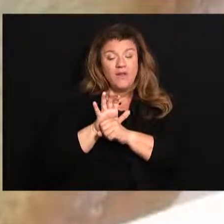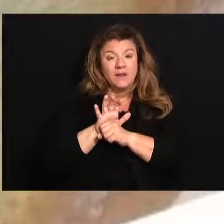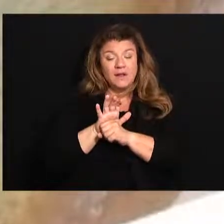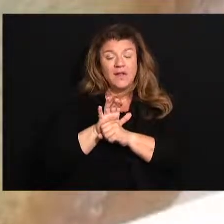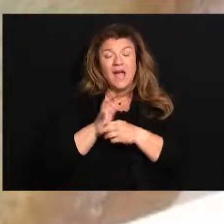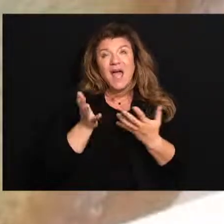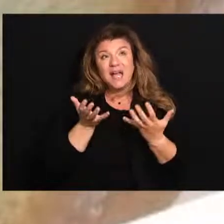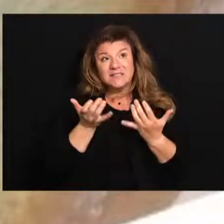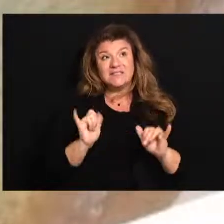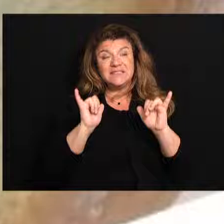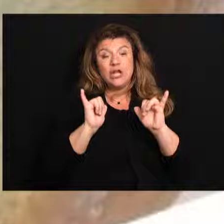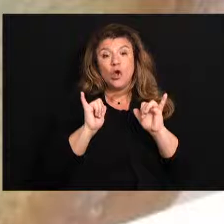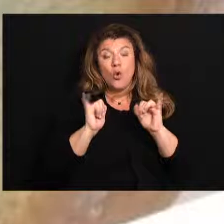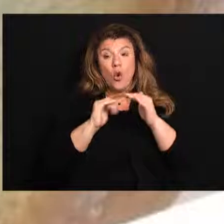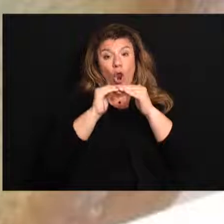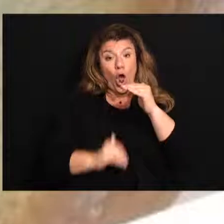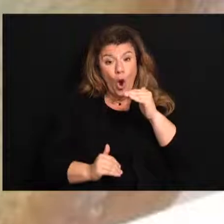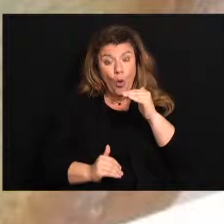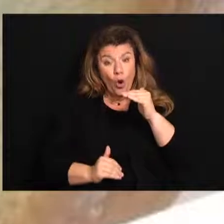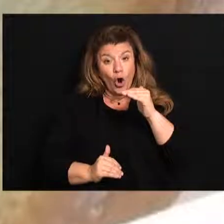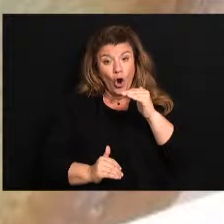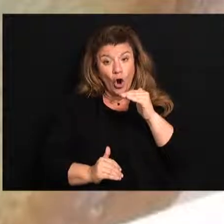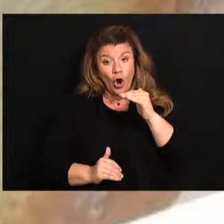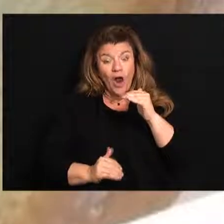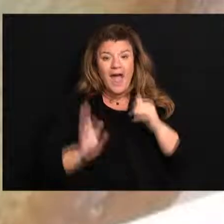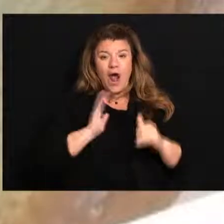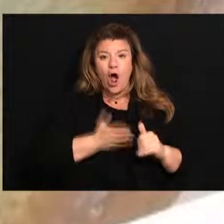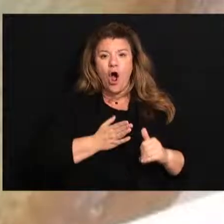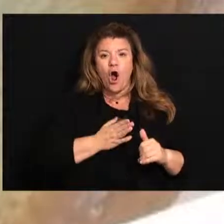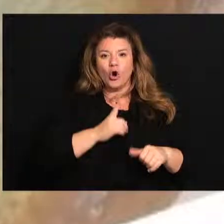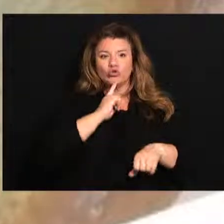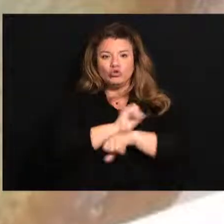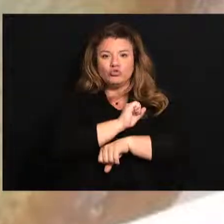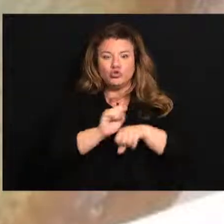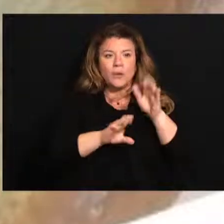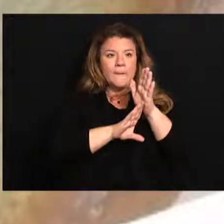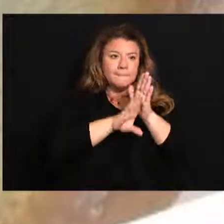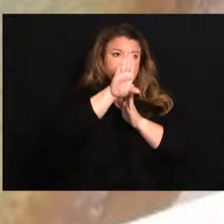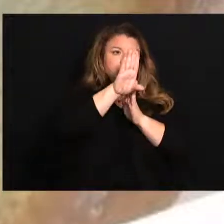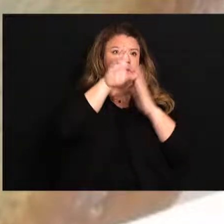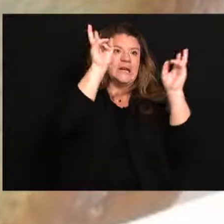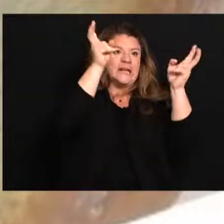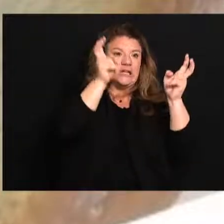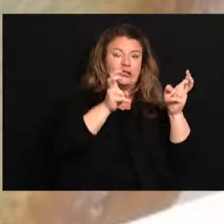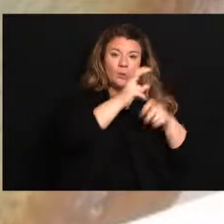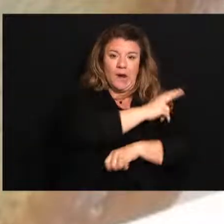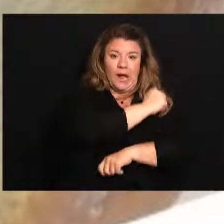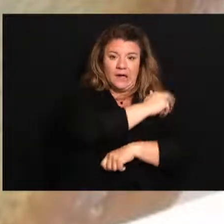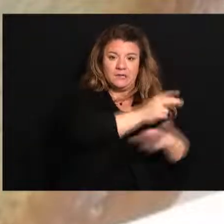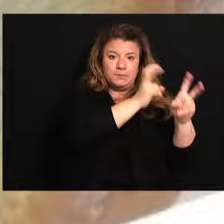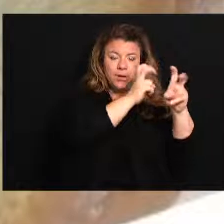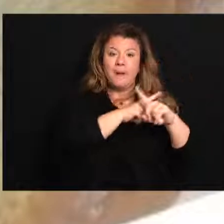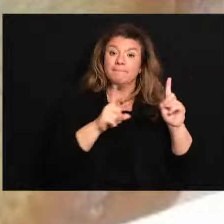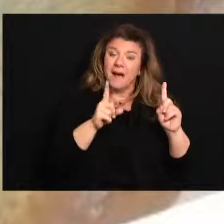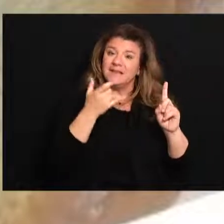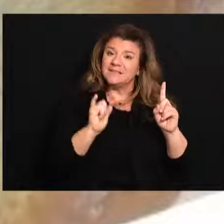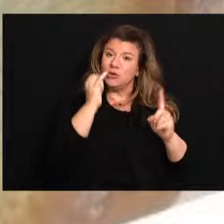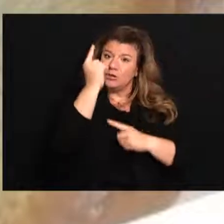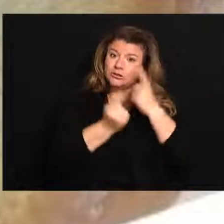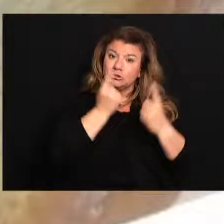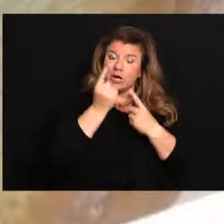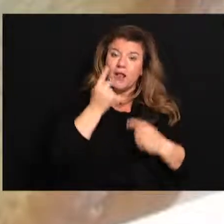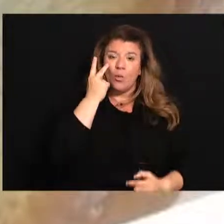substantially lower than we saw at the very peak of the hospitalizations, but it is concerning that we are seeing